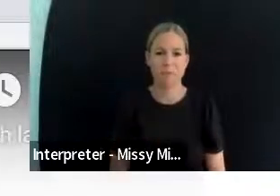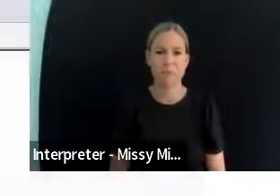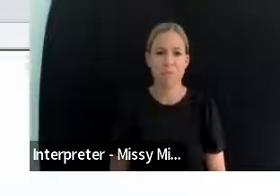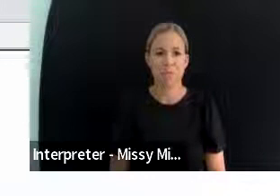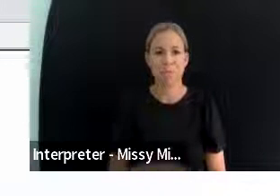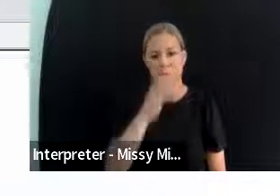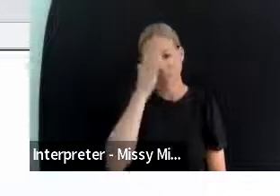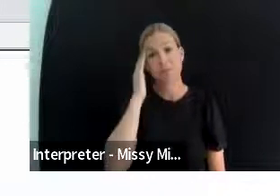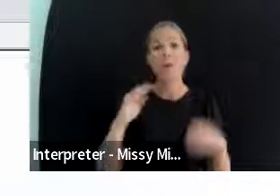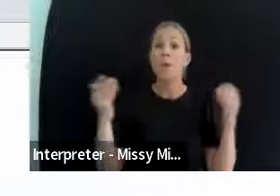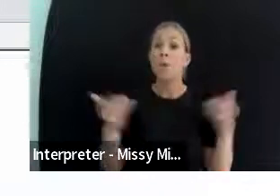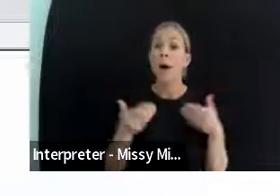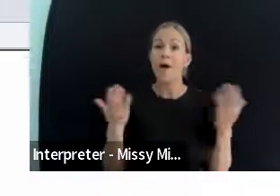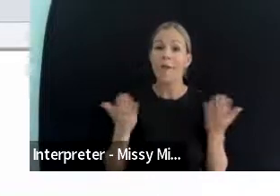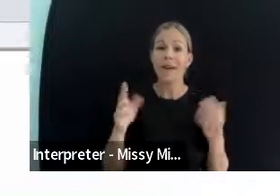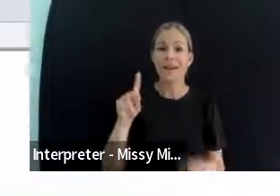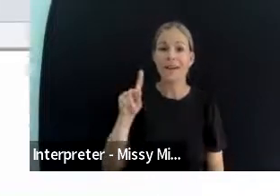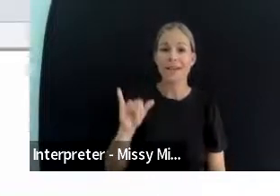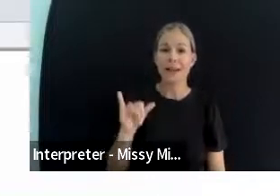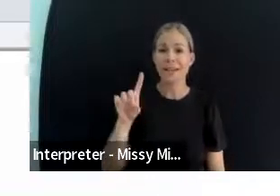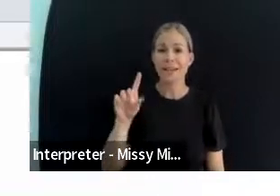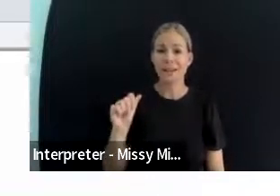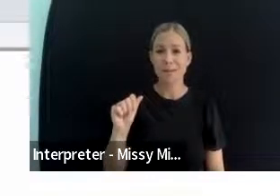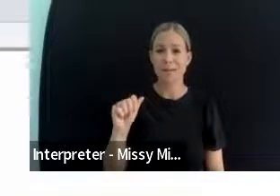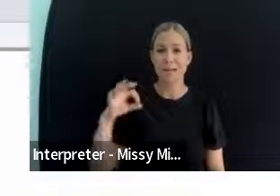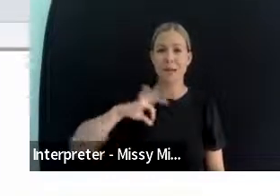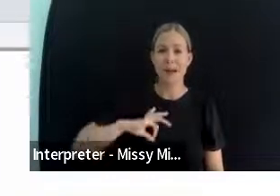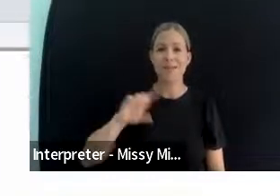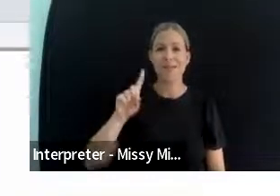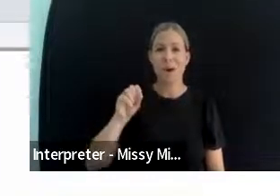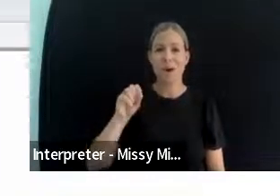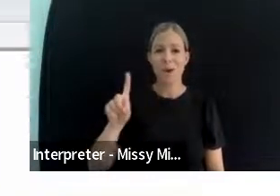Welcome to Kentucky Disability Benefits 101,